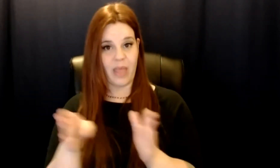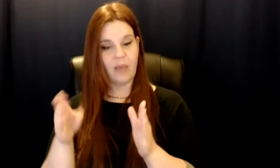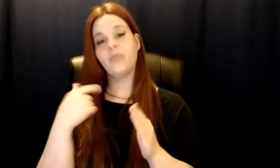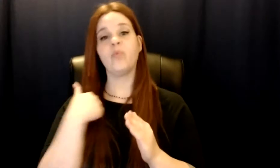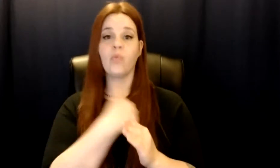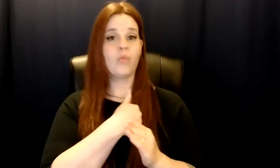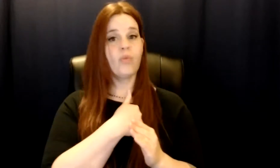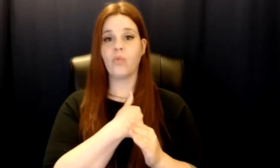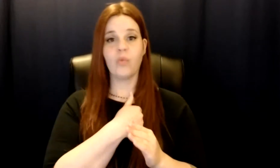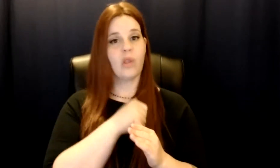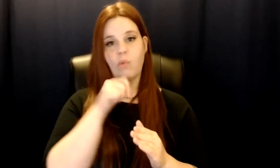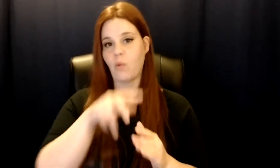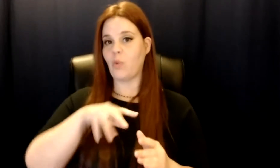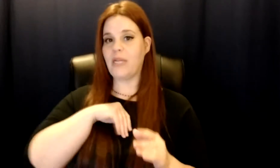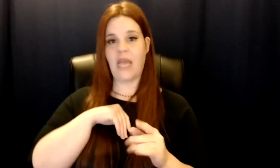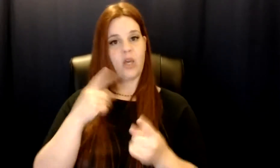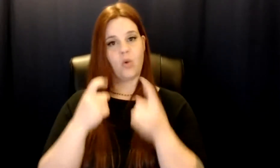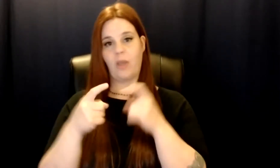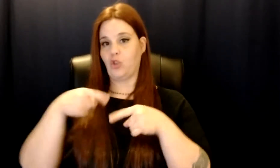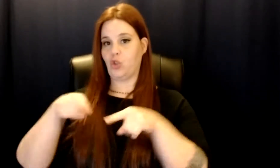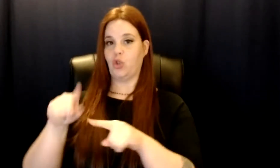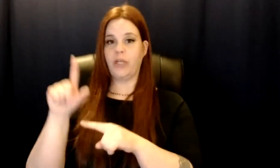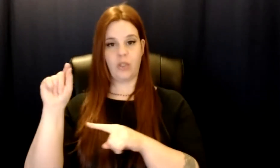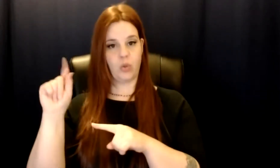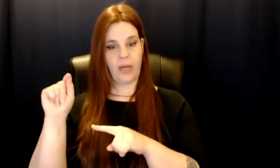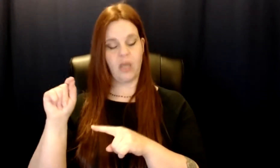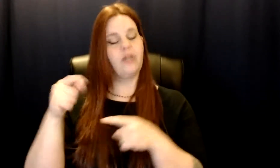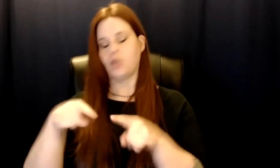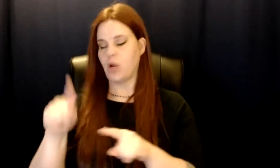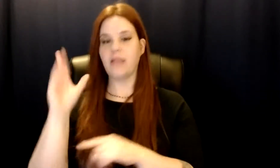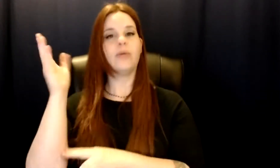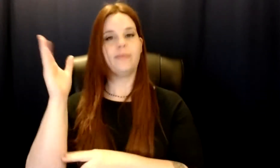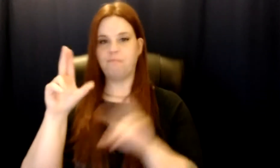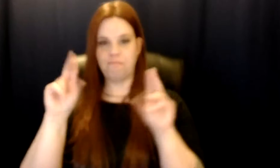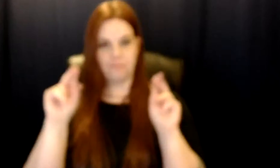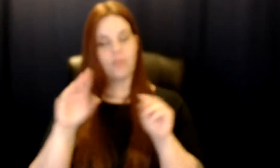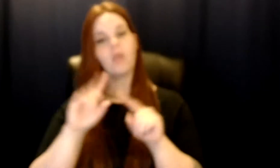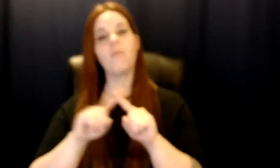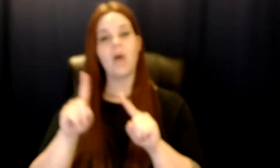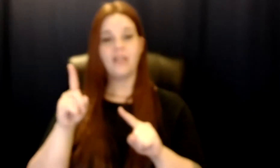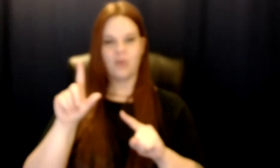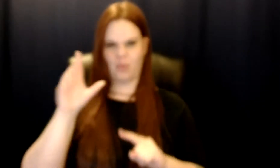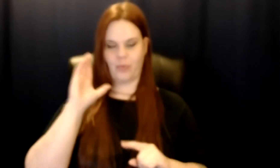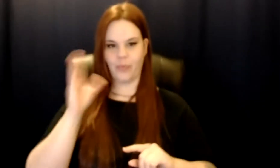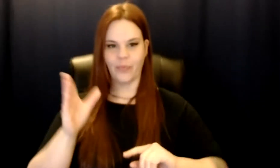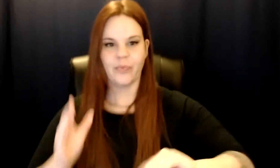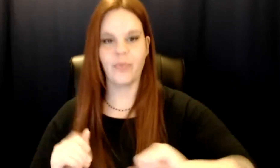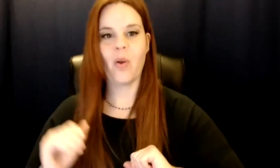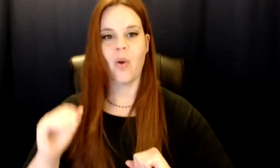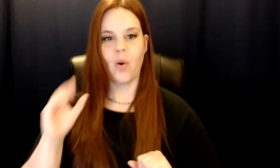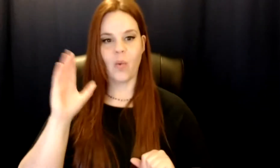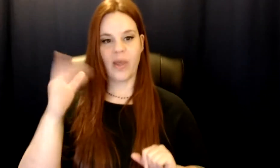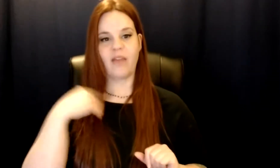take questions during the 20 minutes, during the presentations, but we'll have 20 minutes after the presentations to